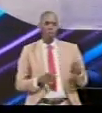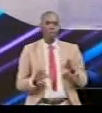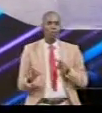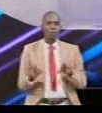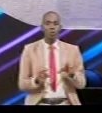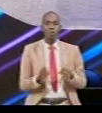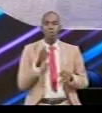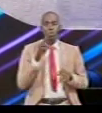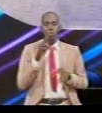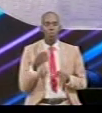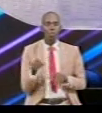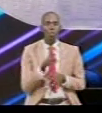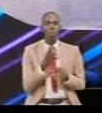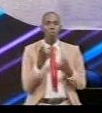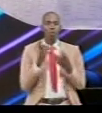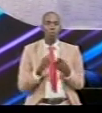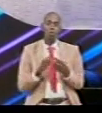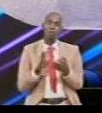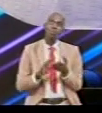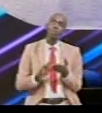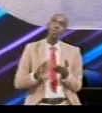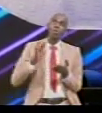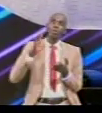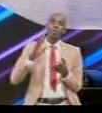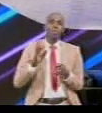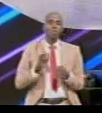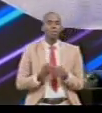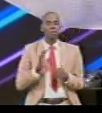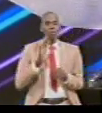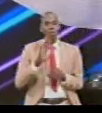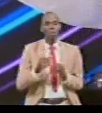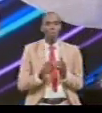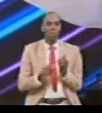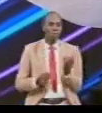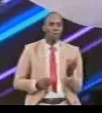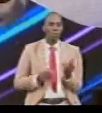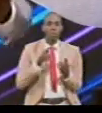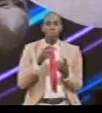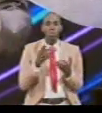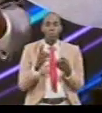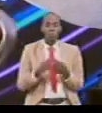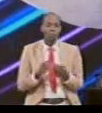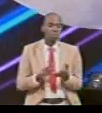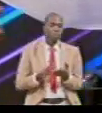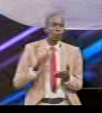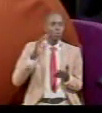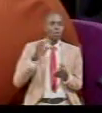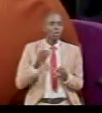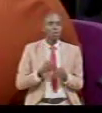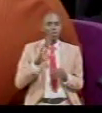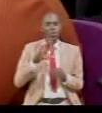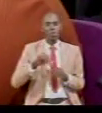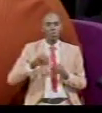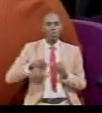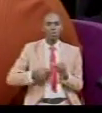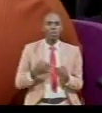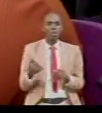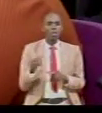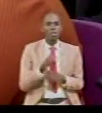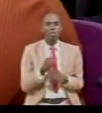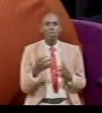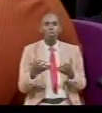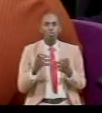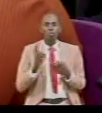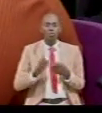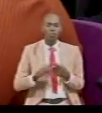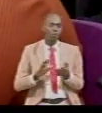to glory in your backsliding. They want to glory in your circumcision. They want to glory in influencing you